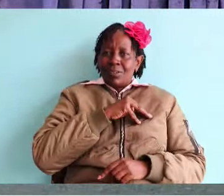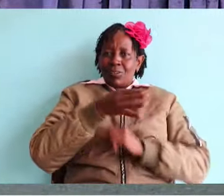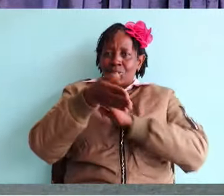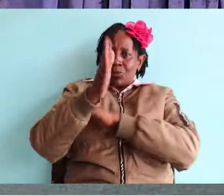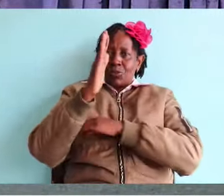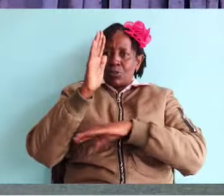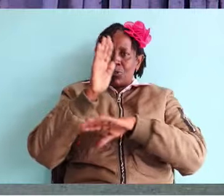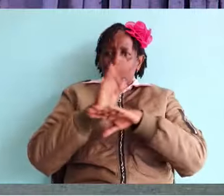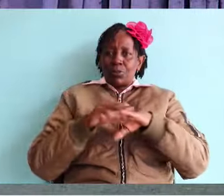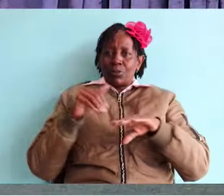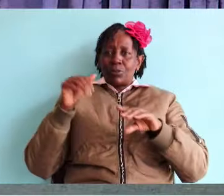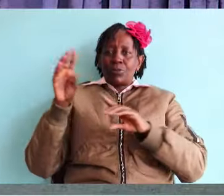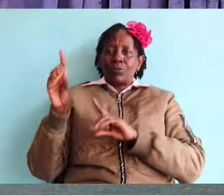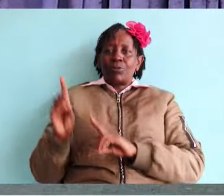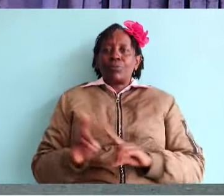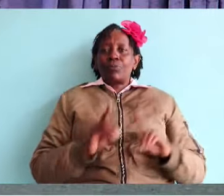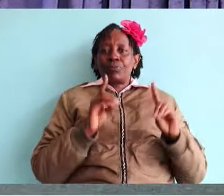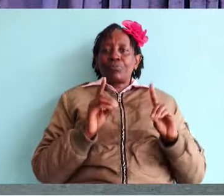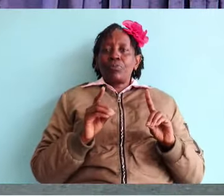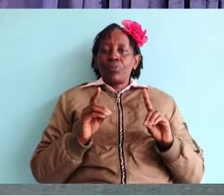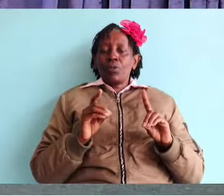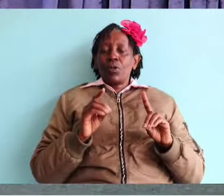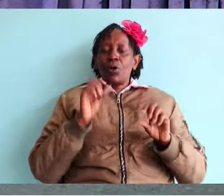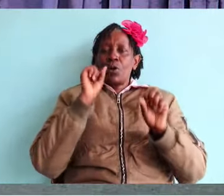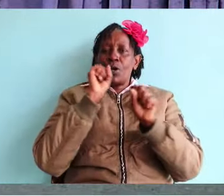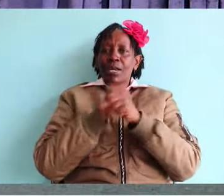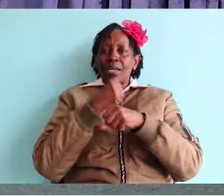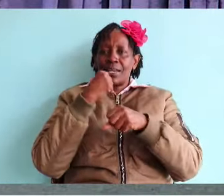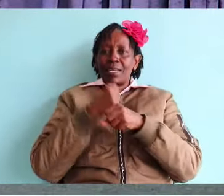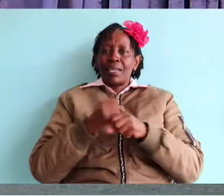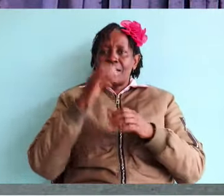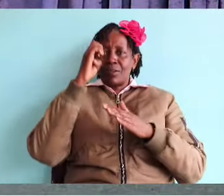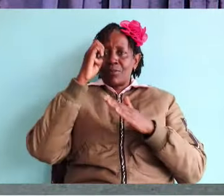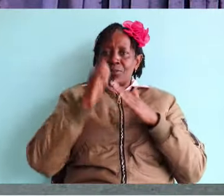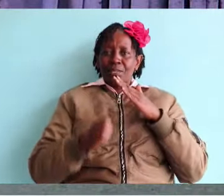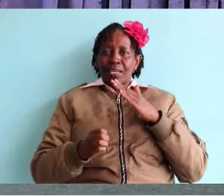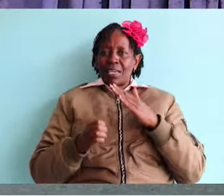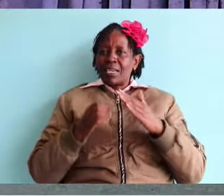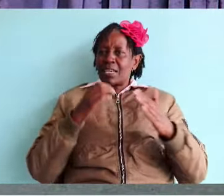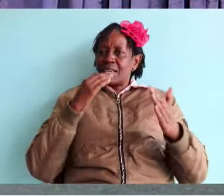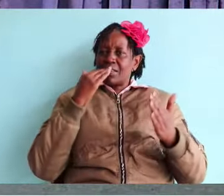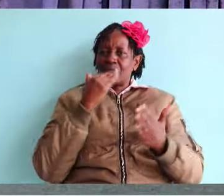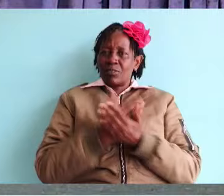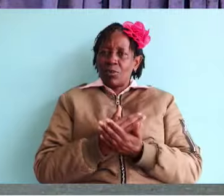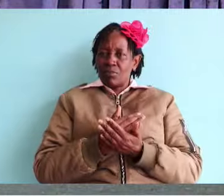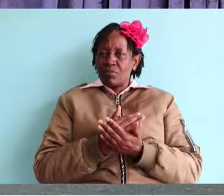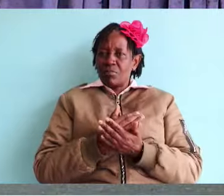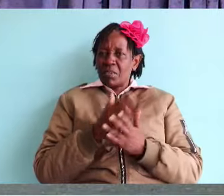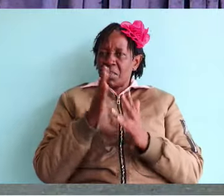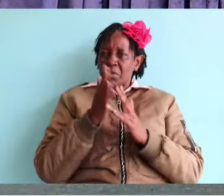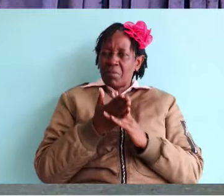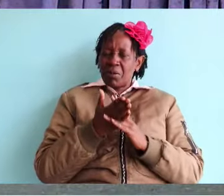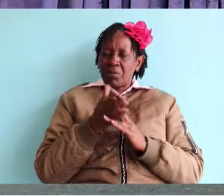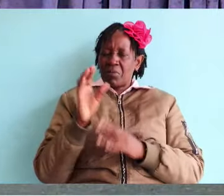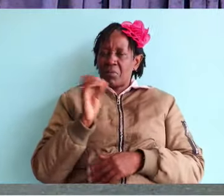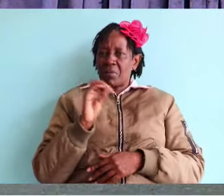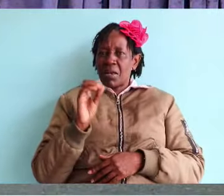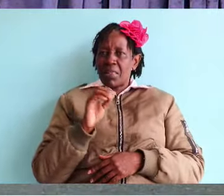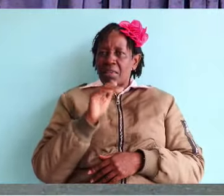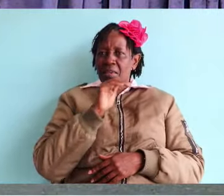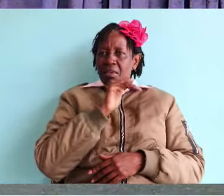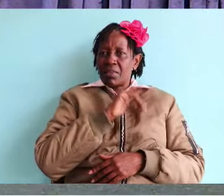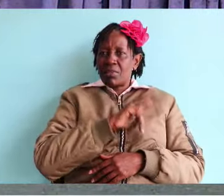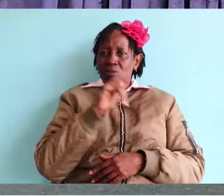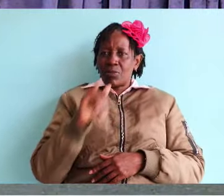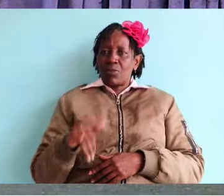He fulfilled it. He did it to the end. You know, he did not stop at the middle. And these people of